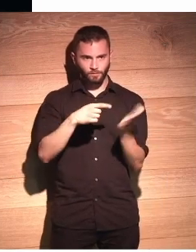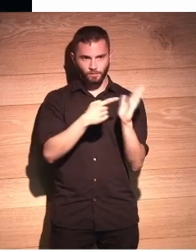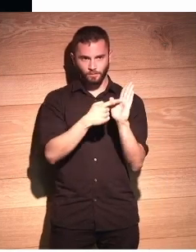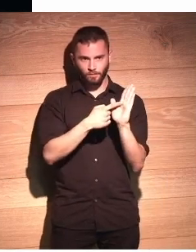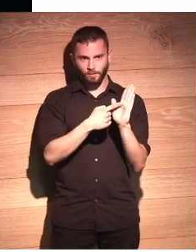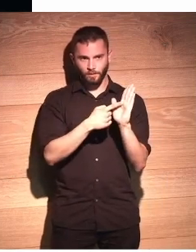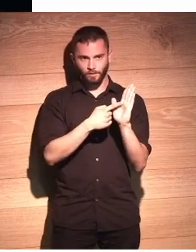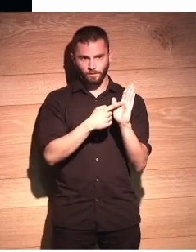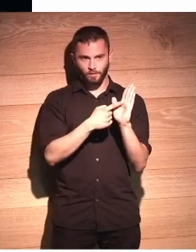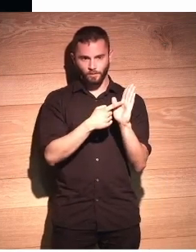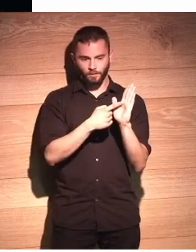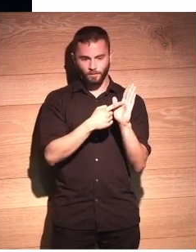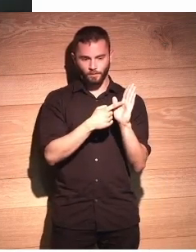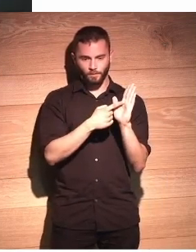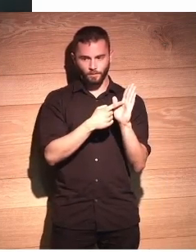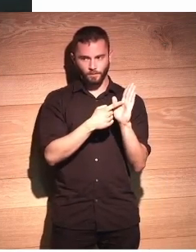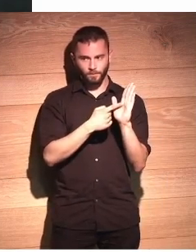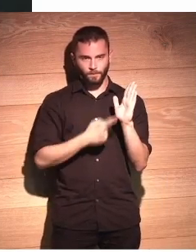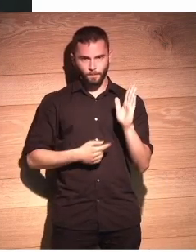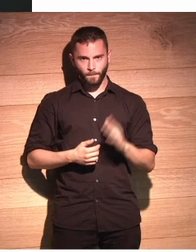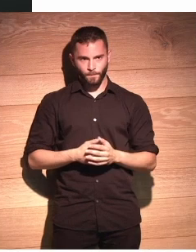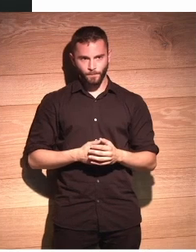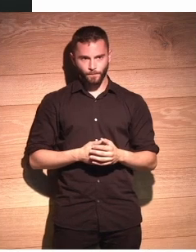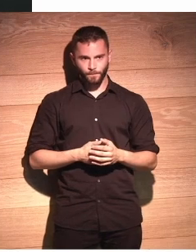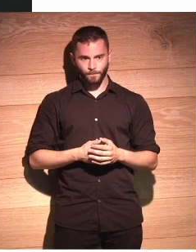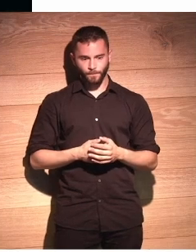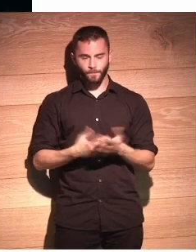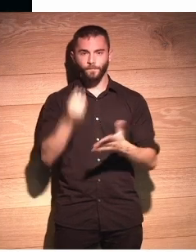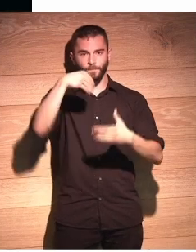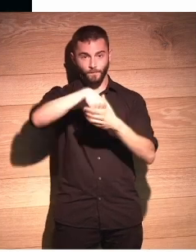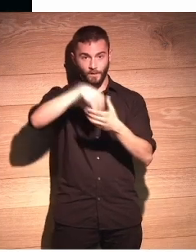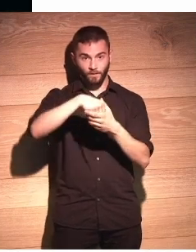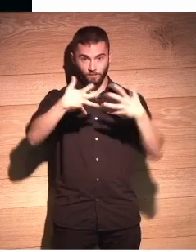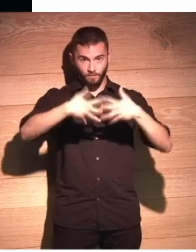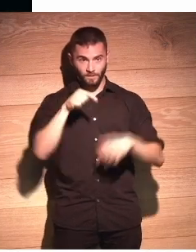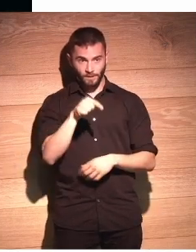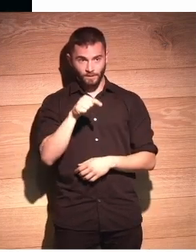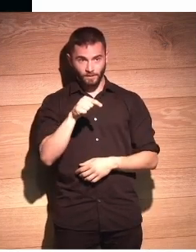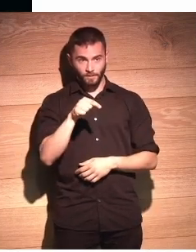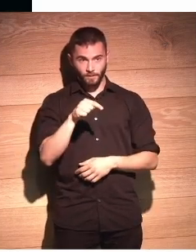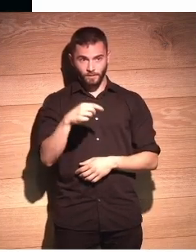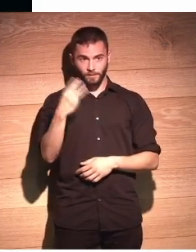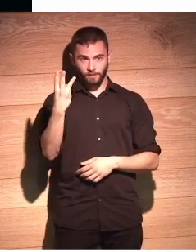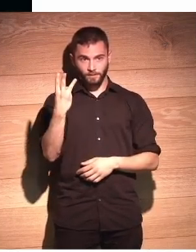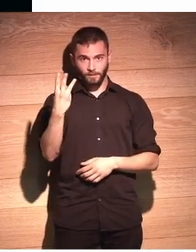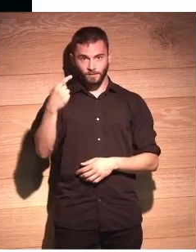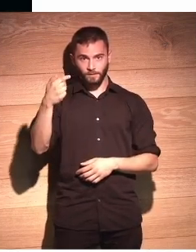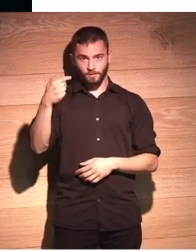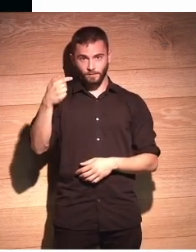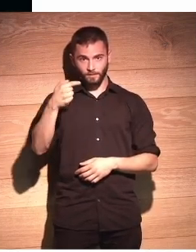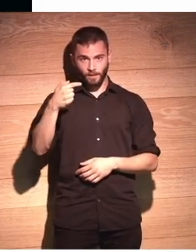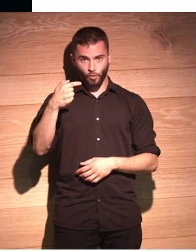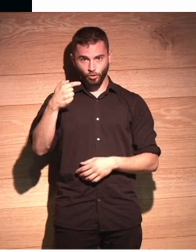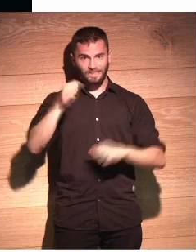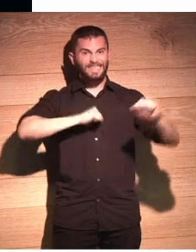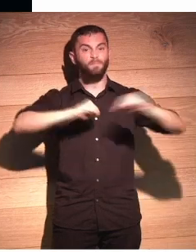apps, it does facial recognition. Inside here is 3 grams of shaped explosive.